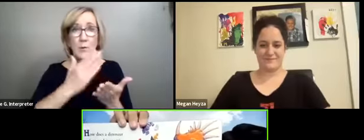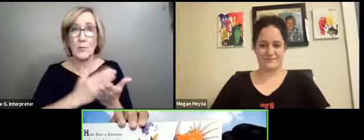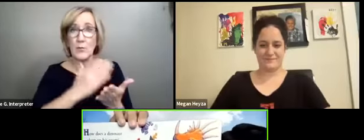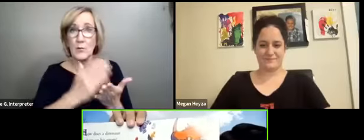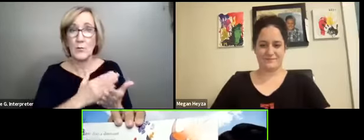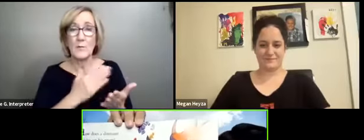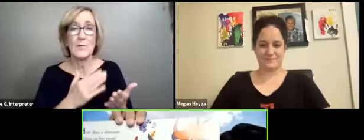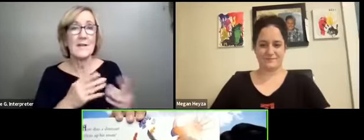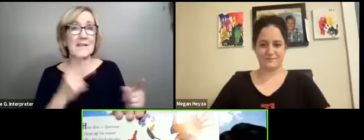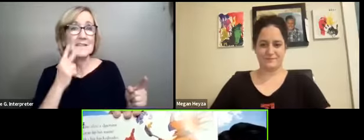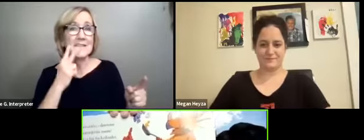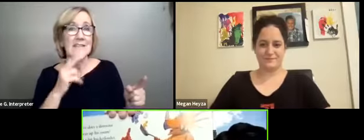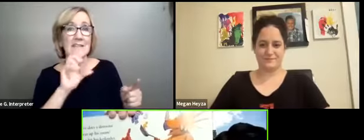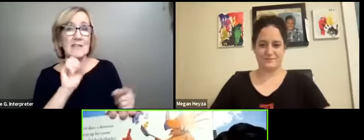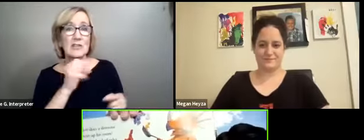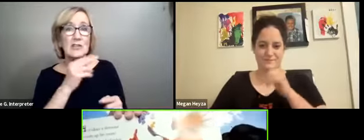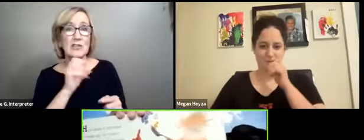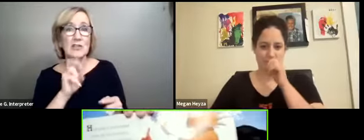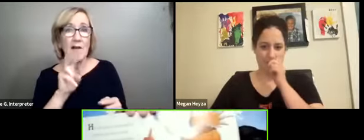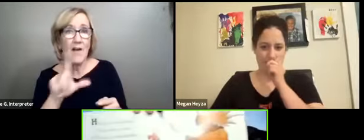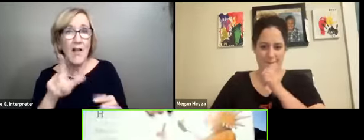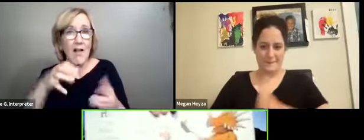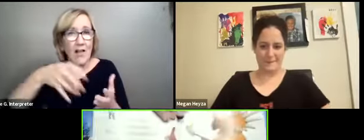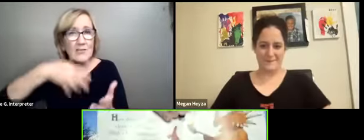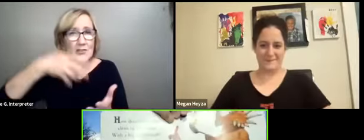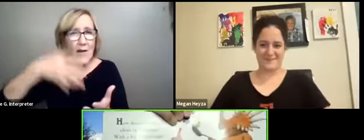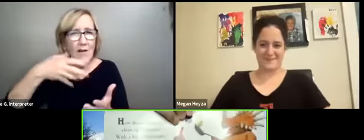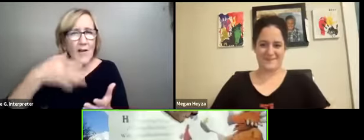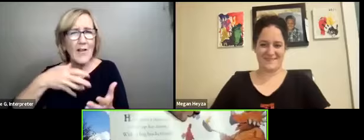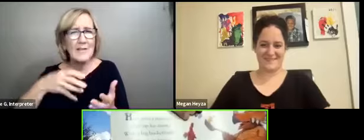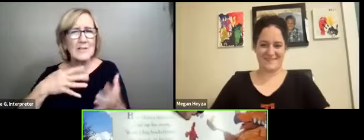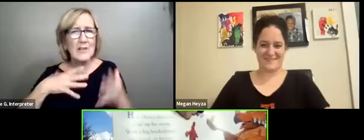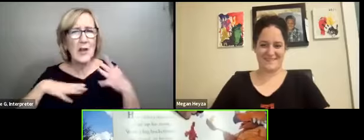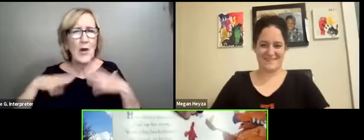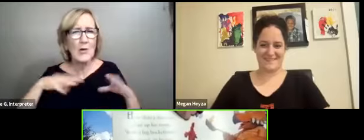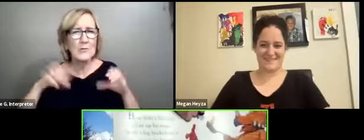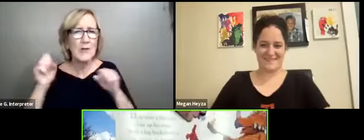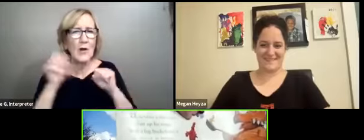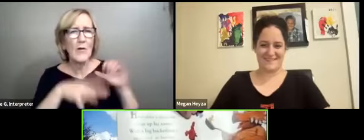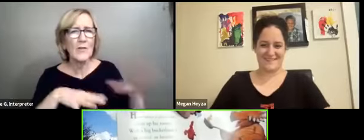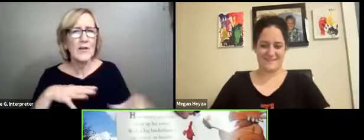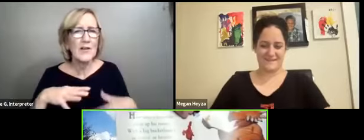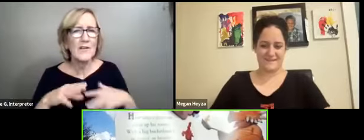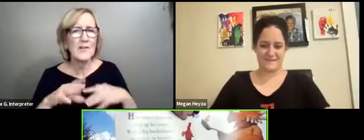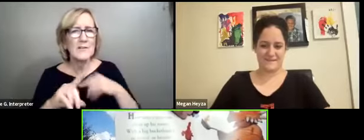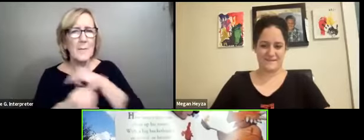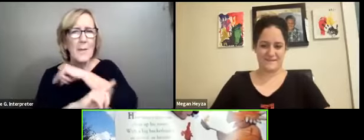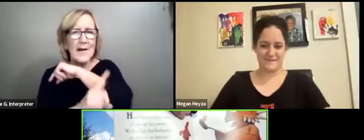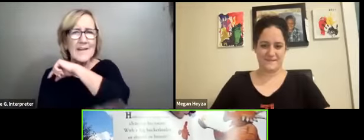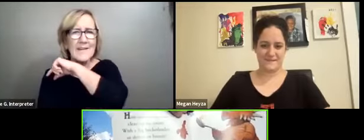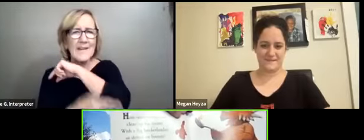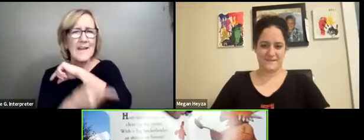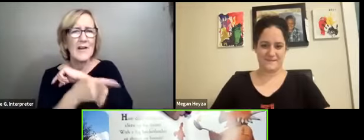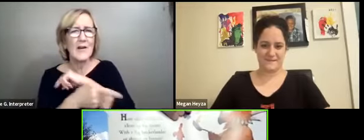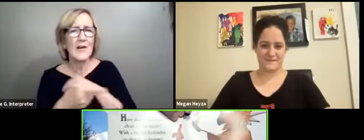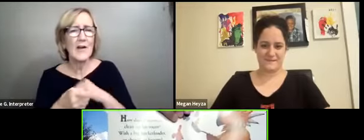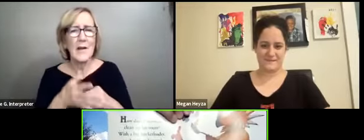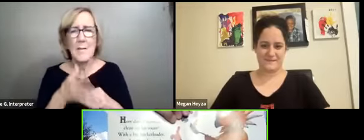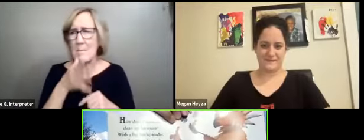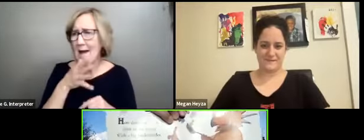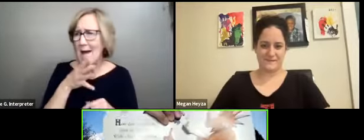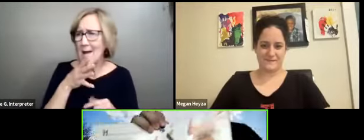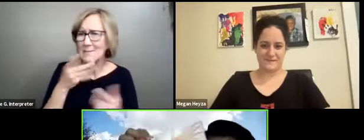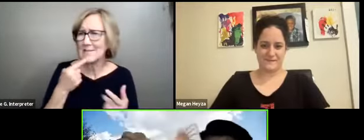the shovel, just throwing the clothes all over the place. You see the little bucket loader right over here. And his mom is like, what are you